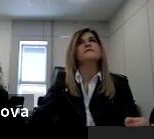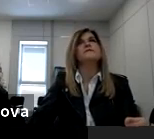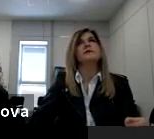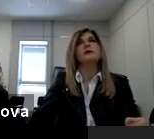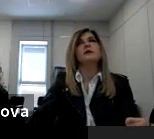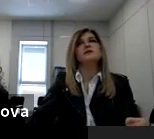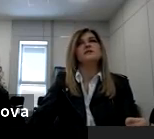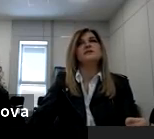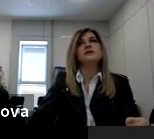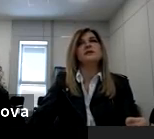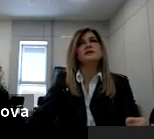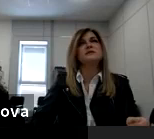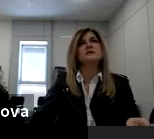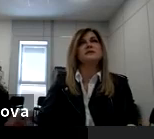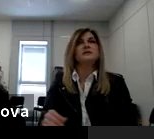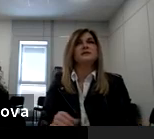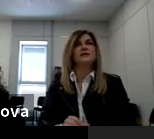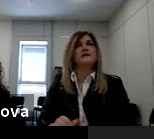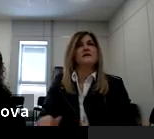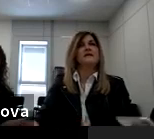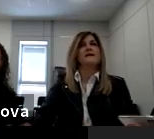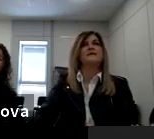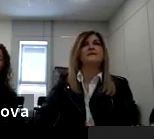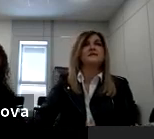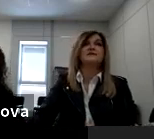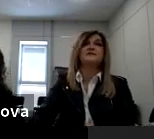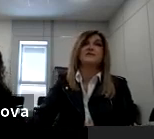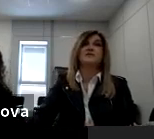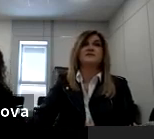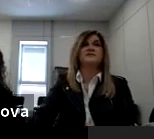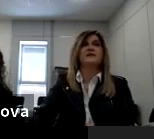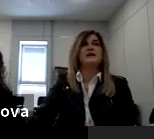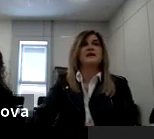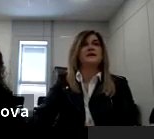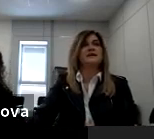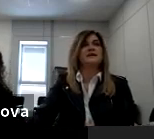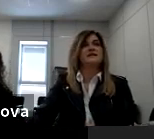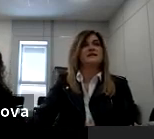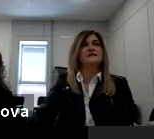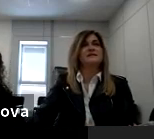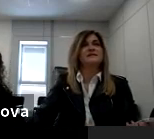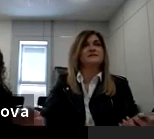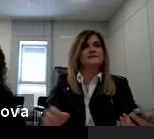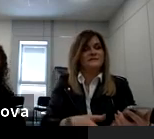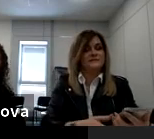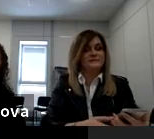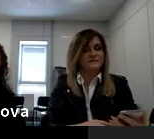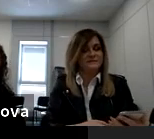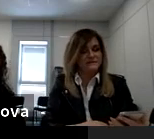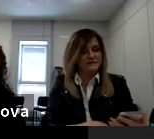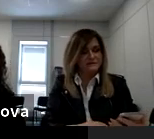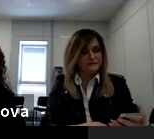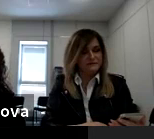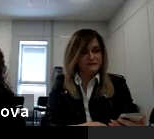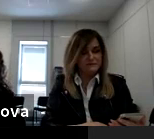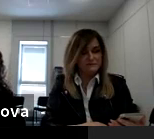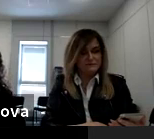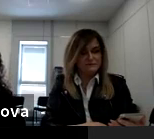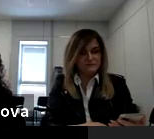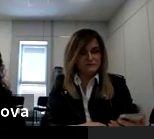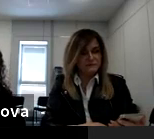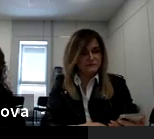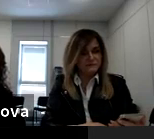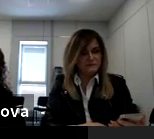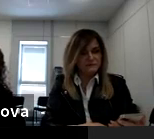Okay. Let's move next. That's a video. This video is a good example how we can